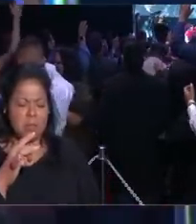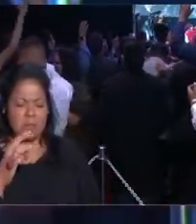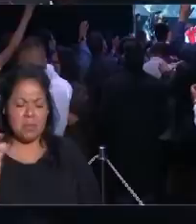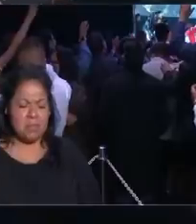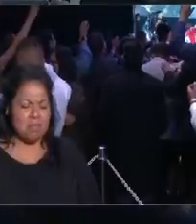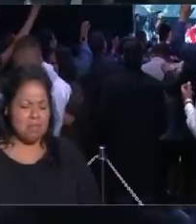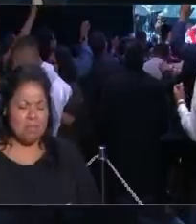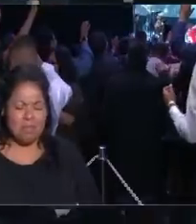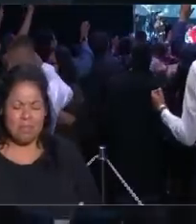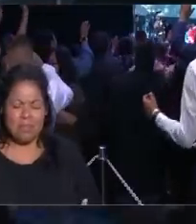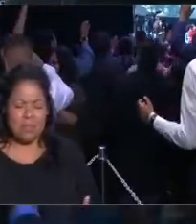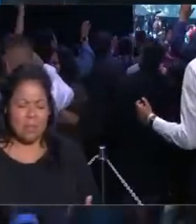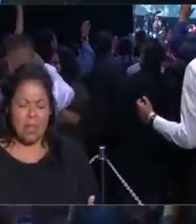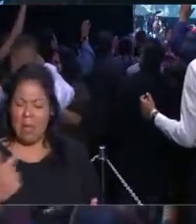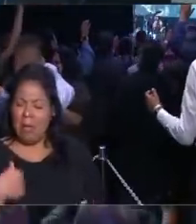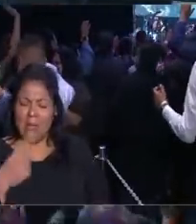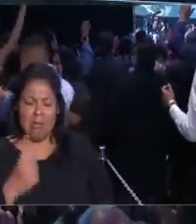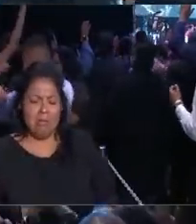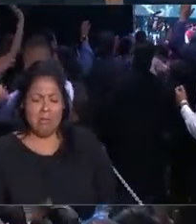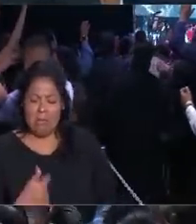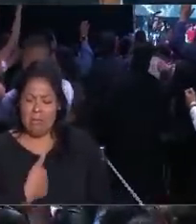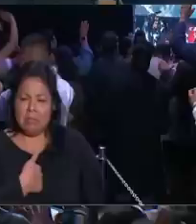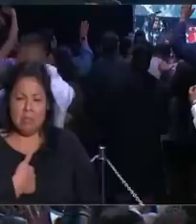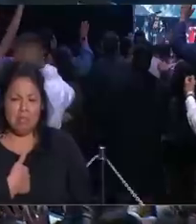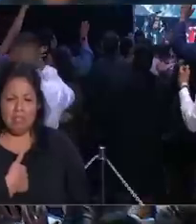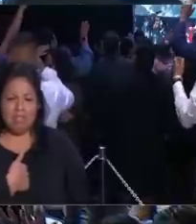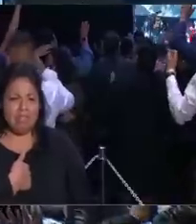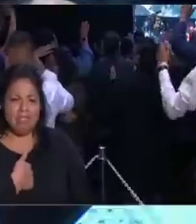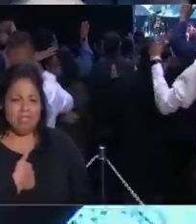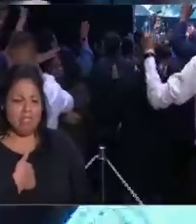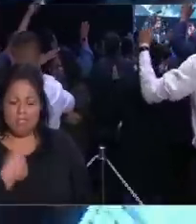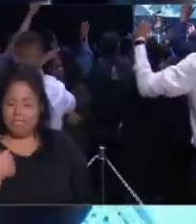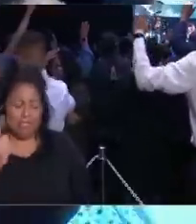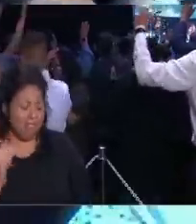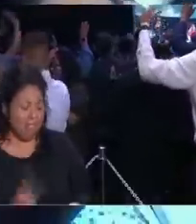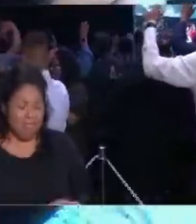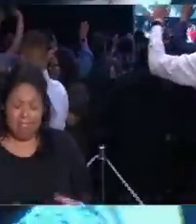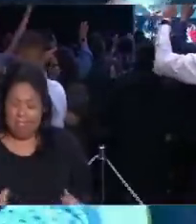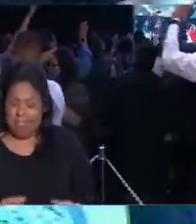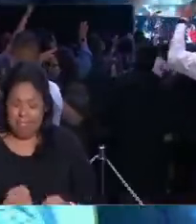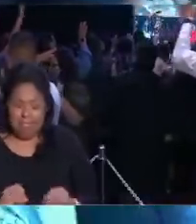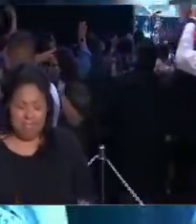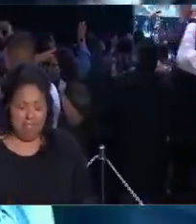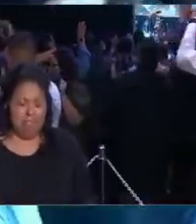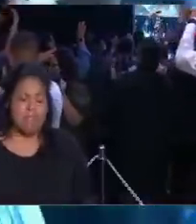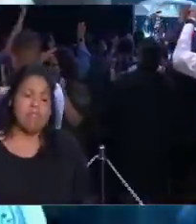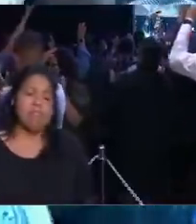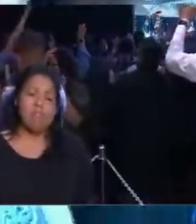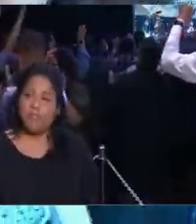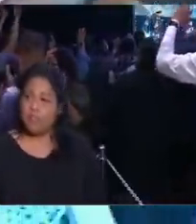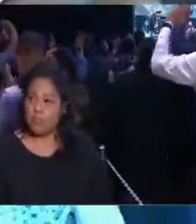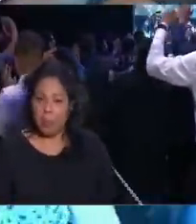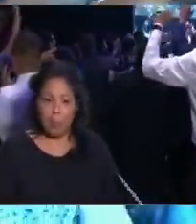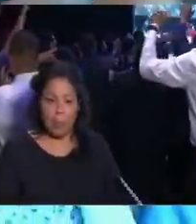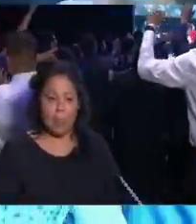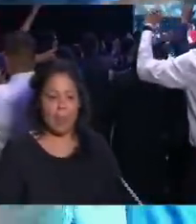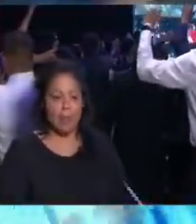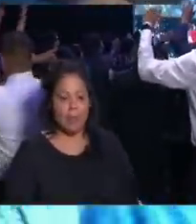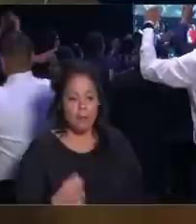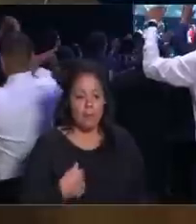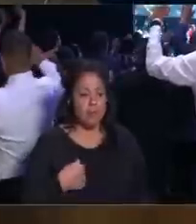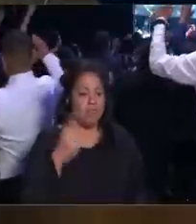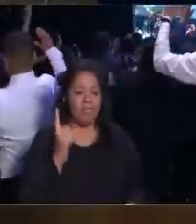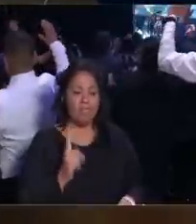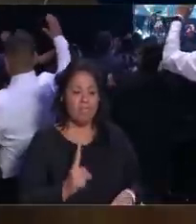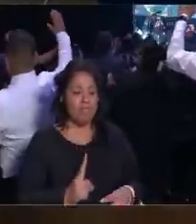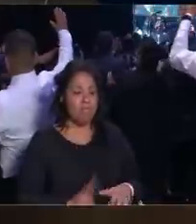Santo! I can do it! Yo lo puedo hacer! I cannot do it! No lo puedo hacer! I can't